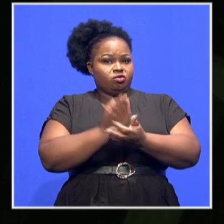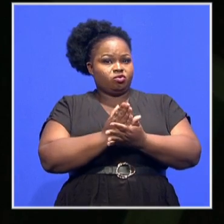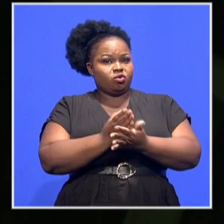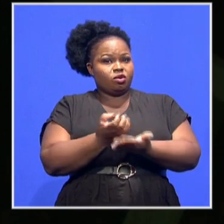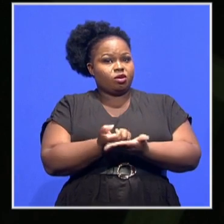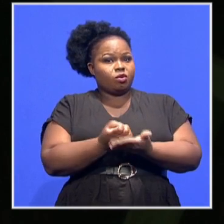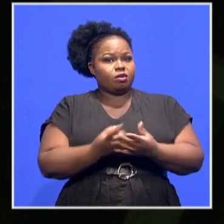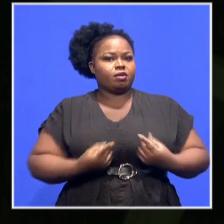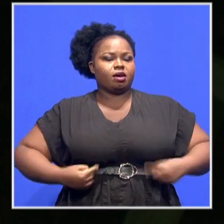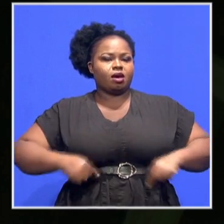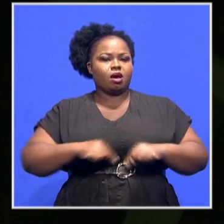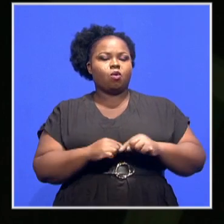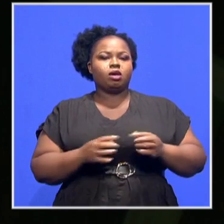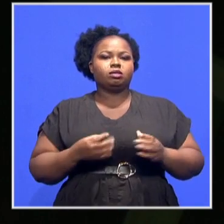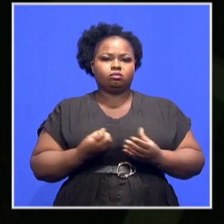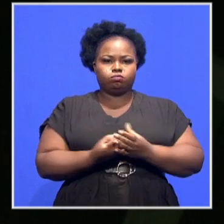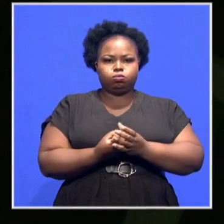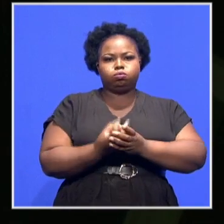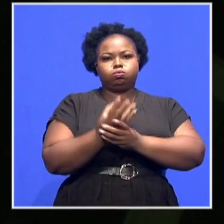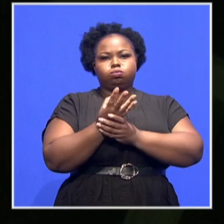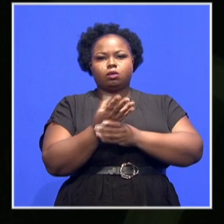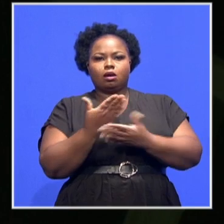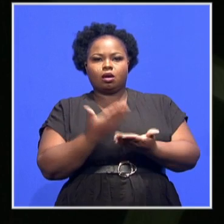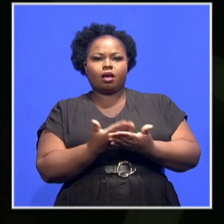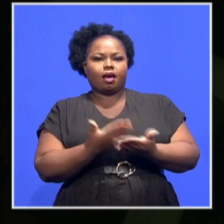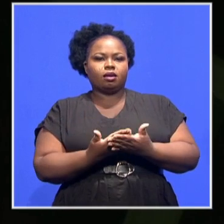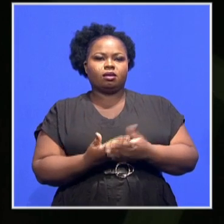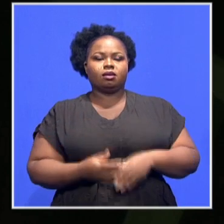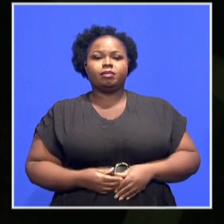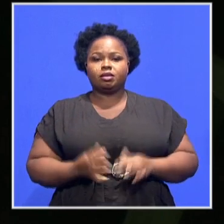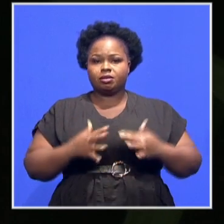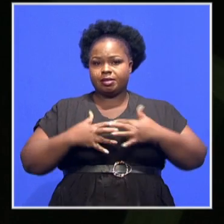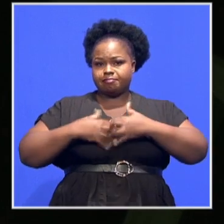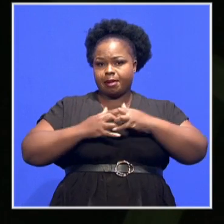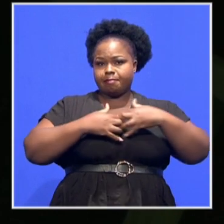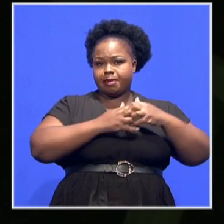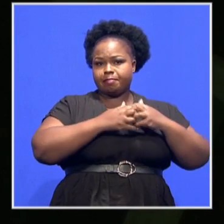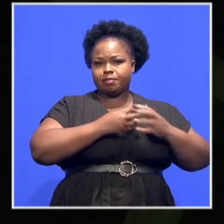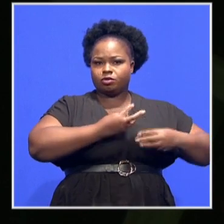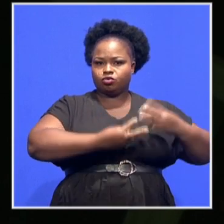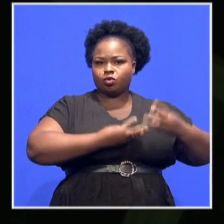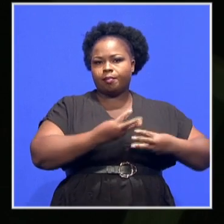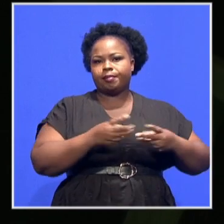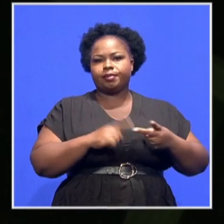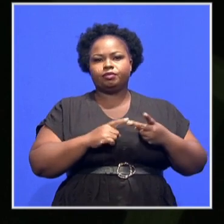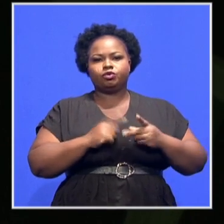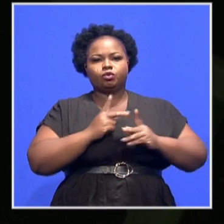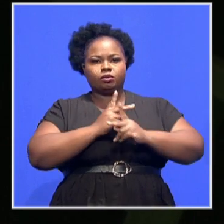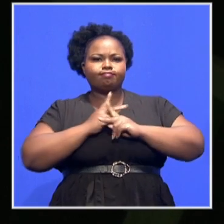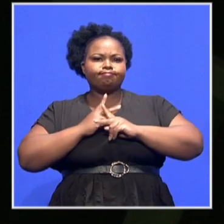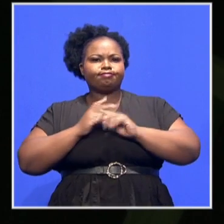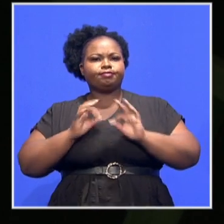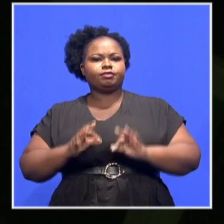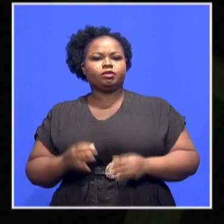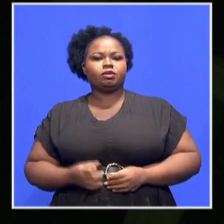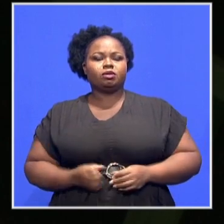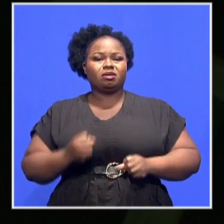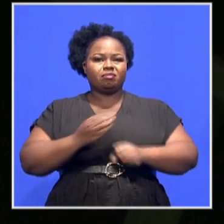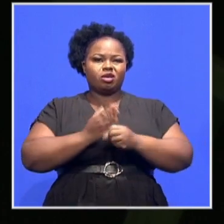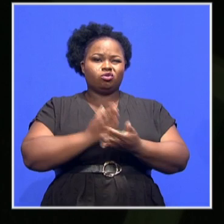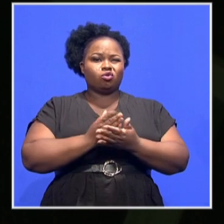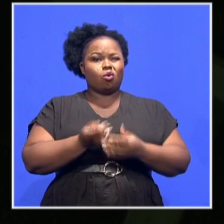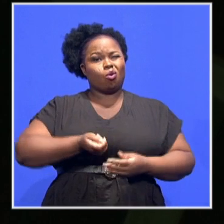but also to job creation and retention accounting for close on to